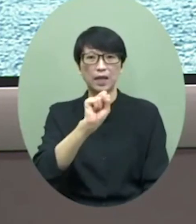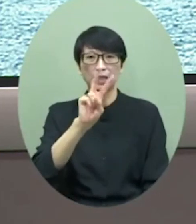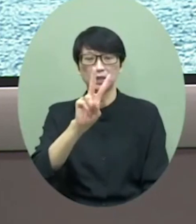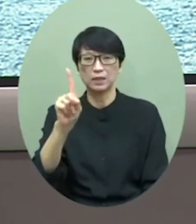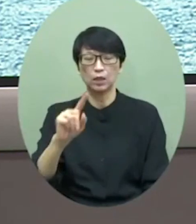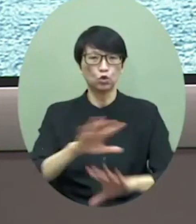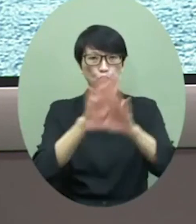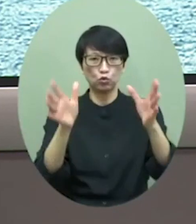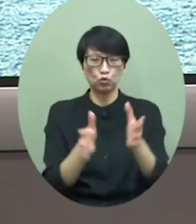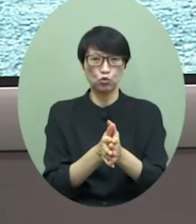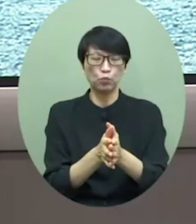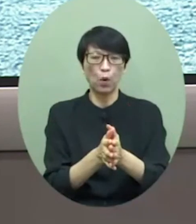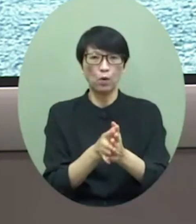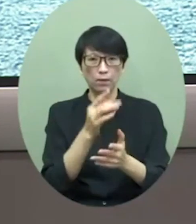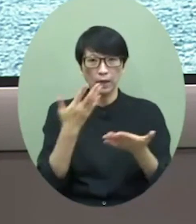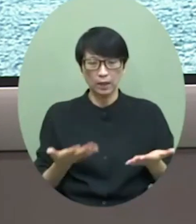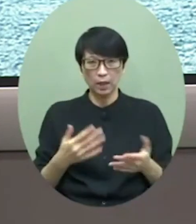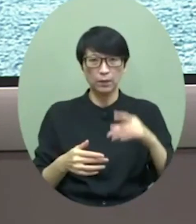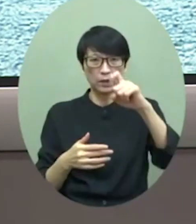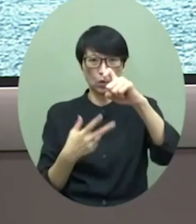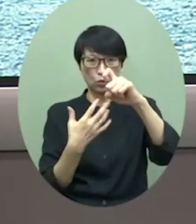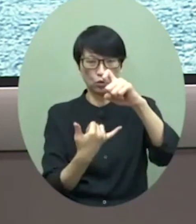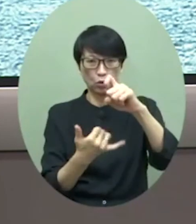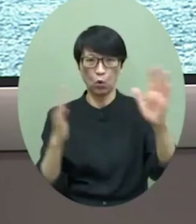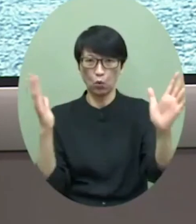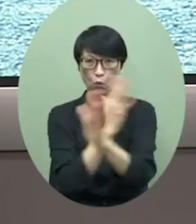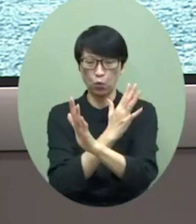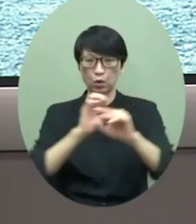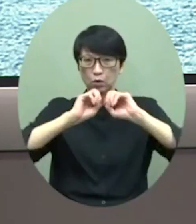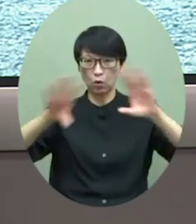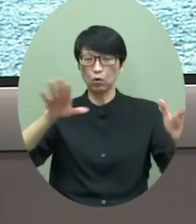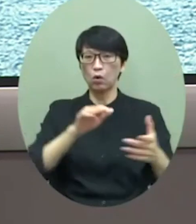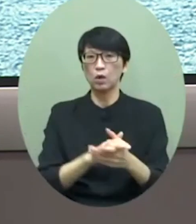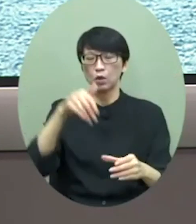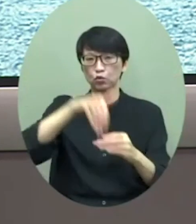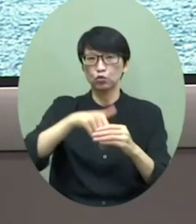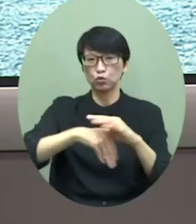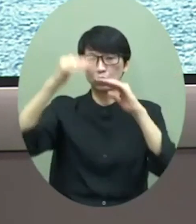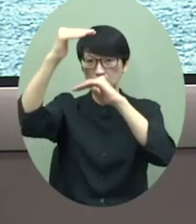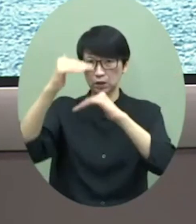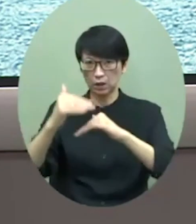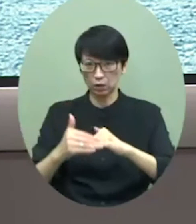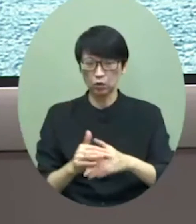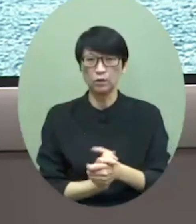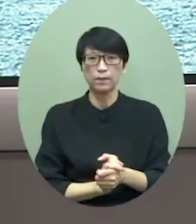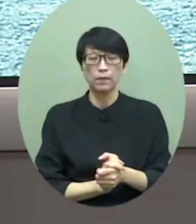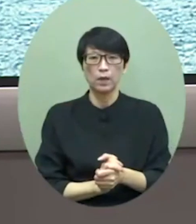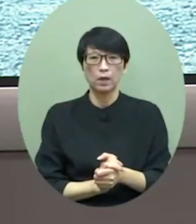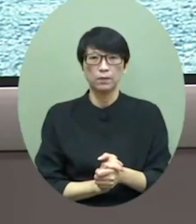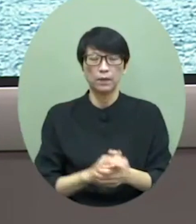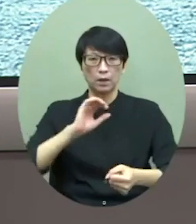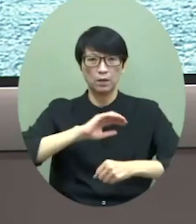new LegCo election date will be the 5th of September 2021, and all specifications relating to